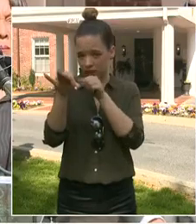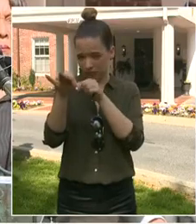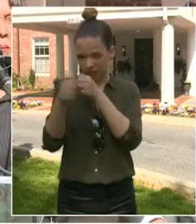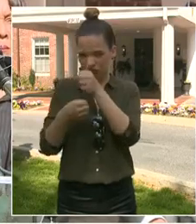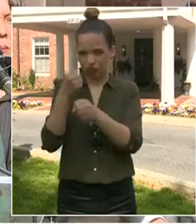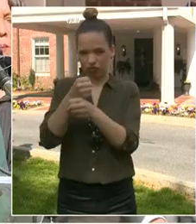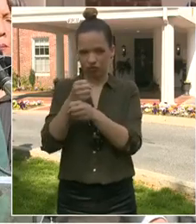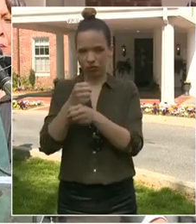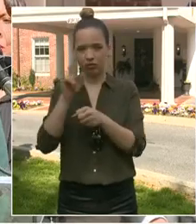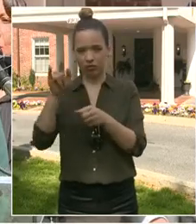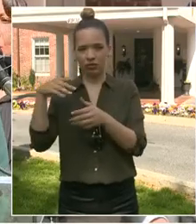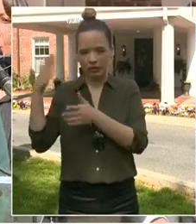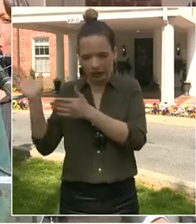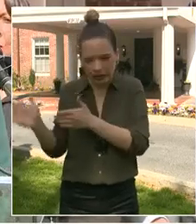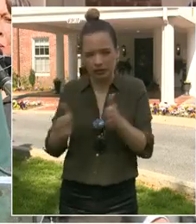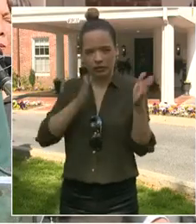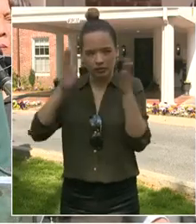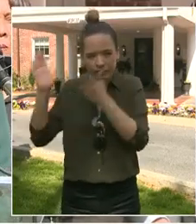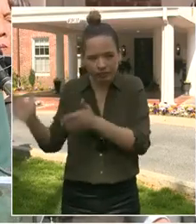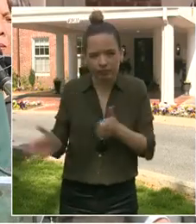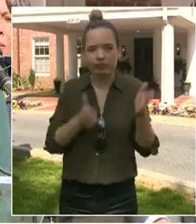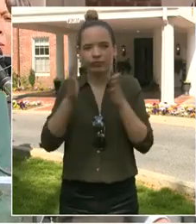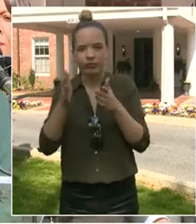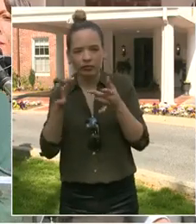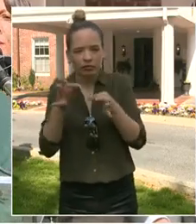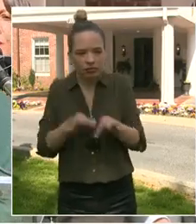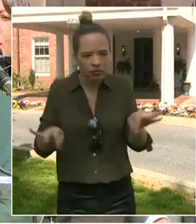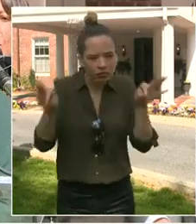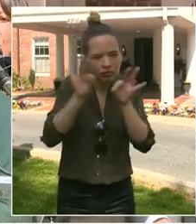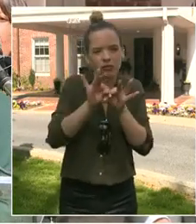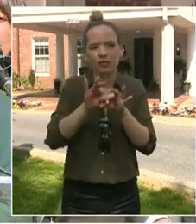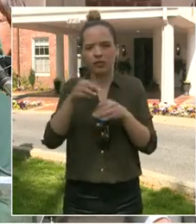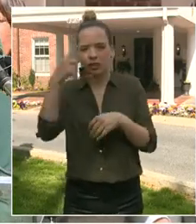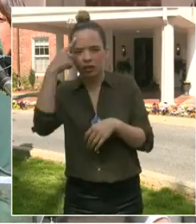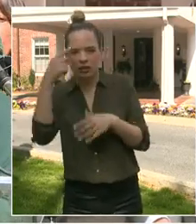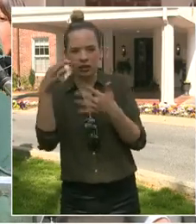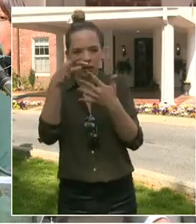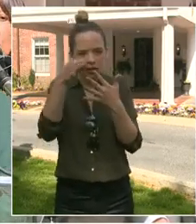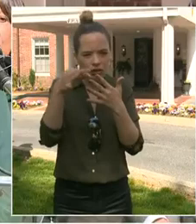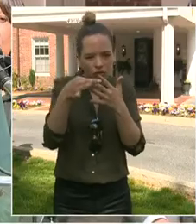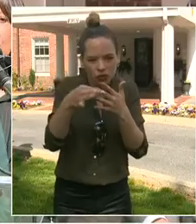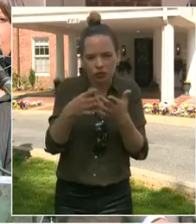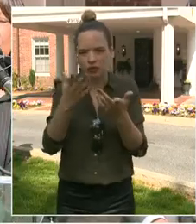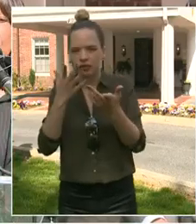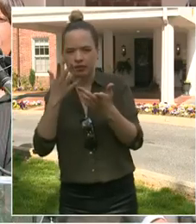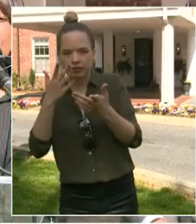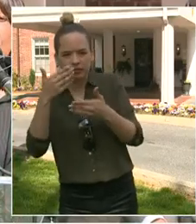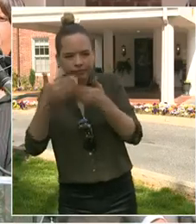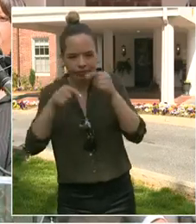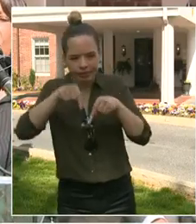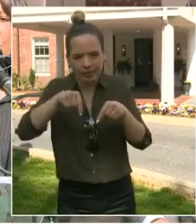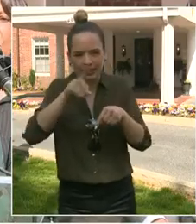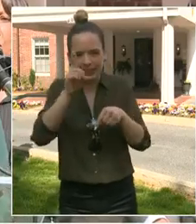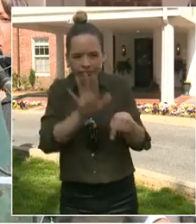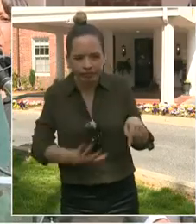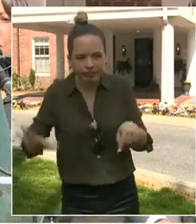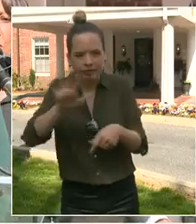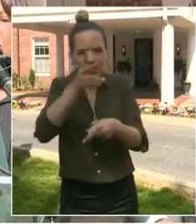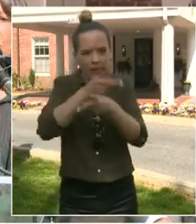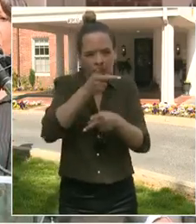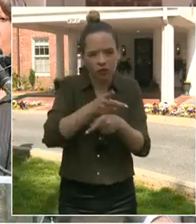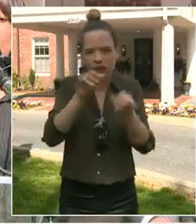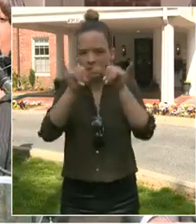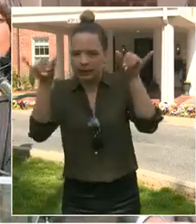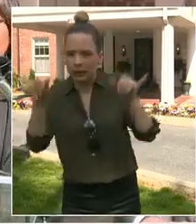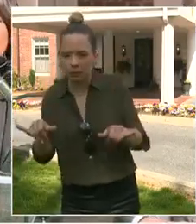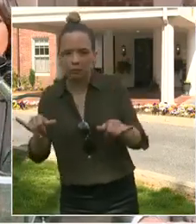senior and very important thought leaders from across the district's healthcare systems. We called it